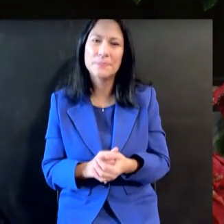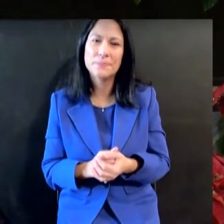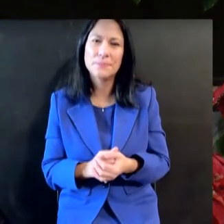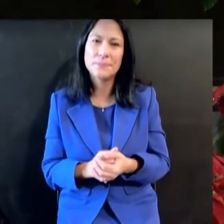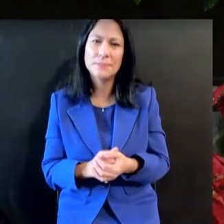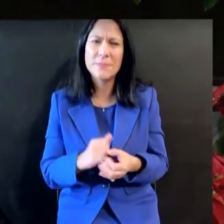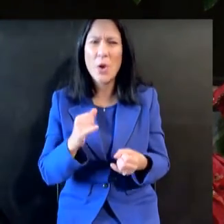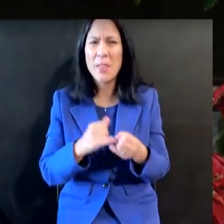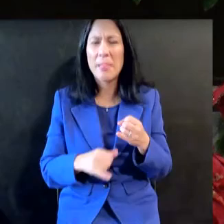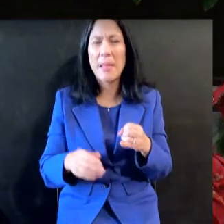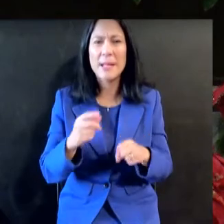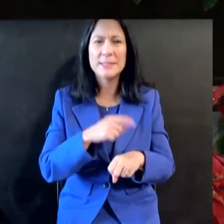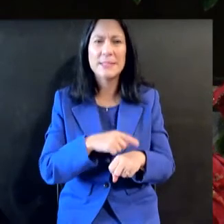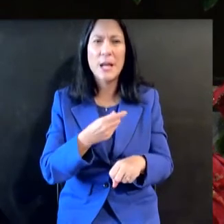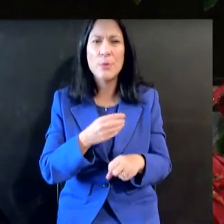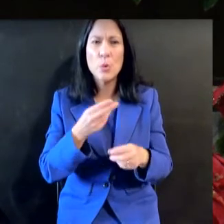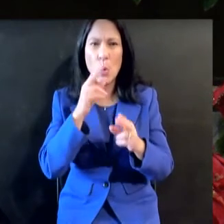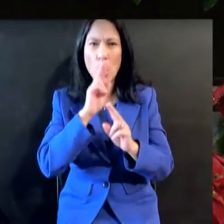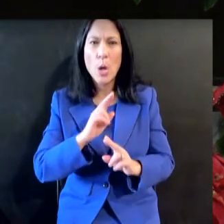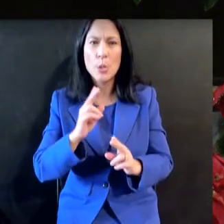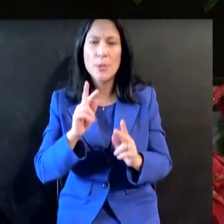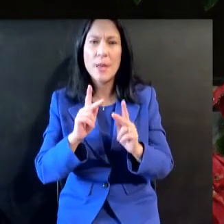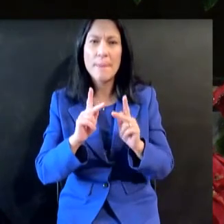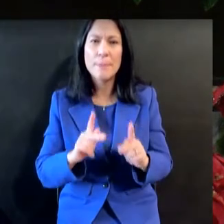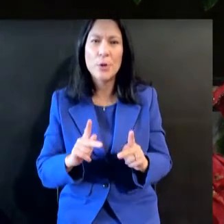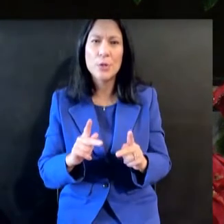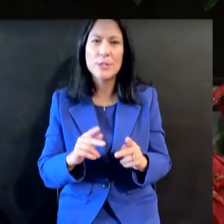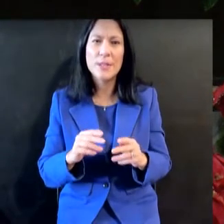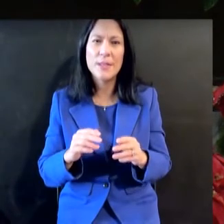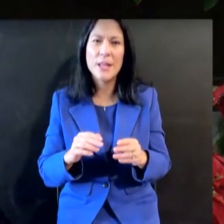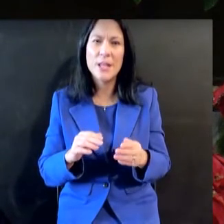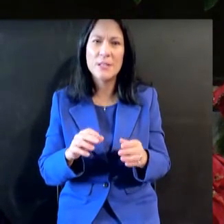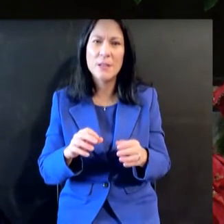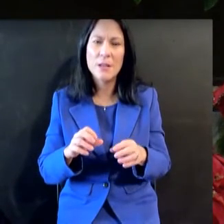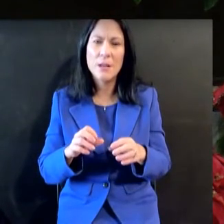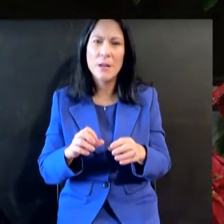When's the last time you honored that person that comes and cuts your grass? You don't even know his name.